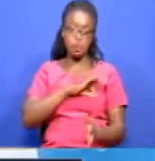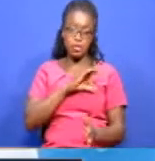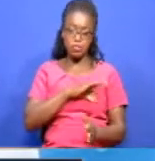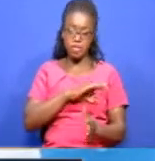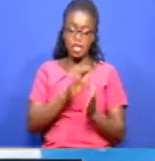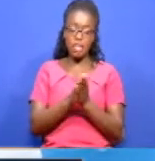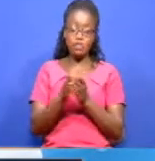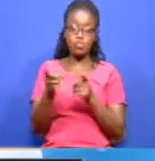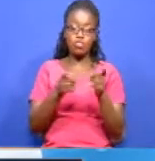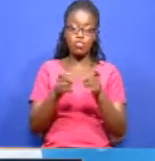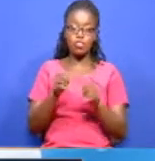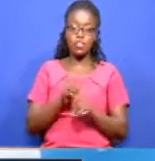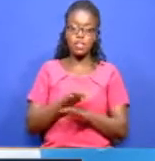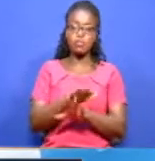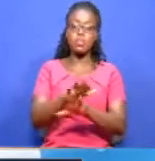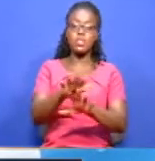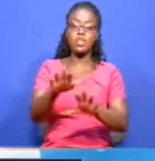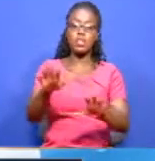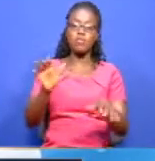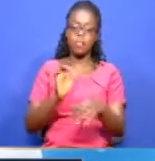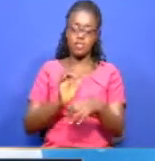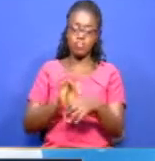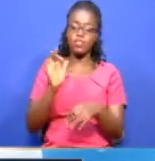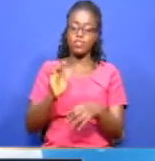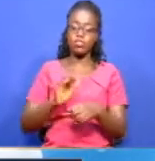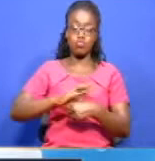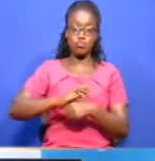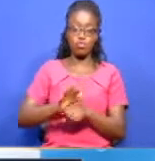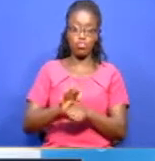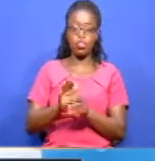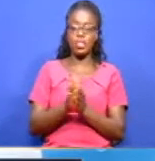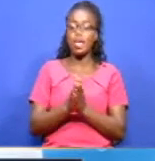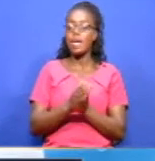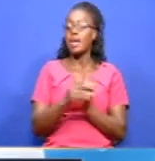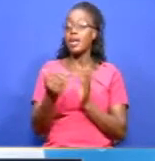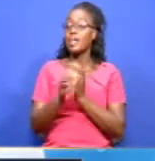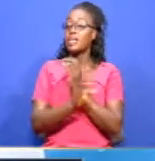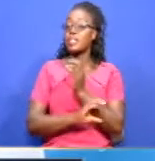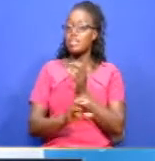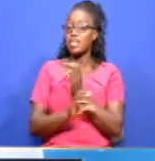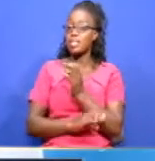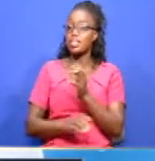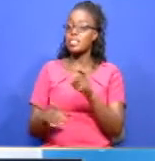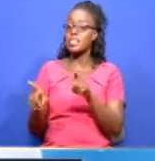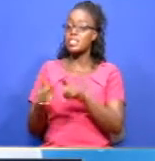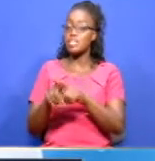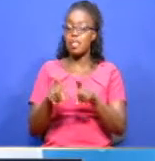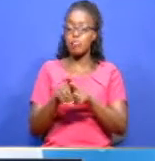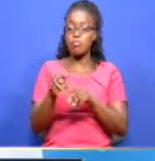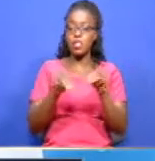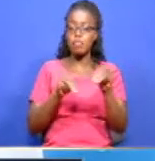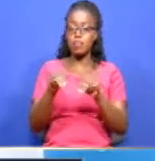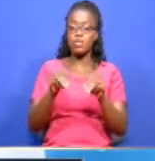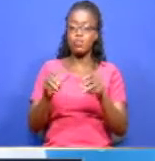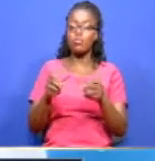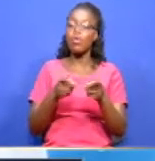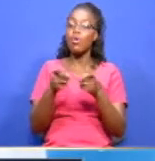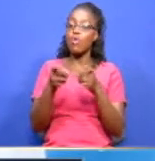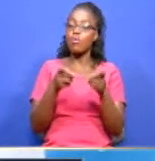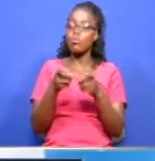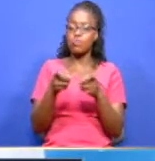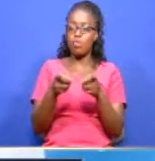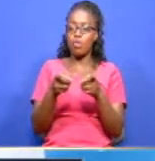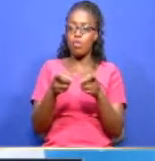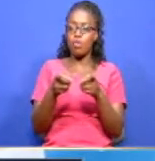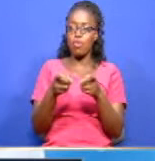the spread of the infection. Other countries that have effectively managed to contain